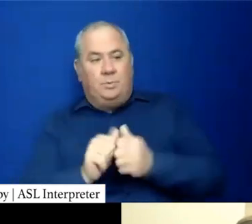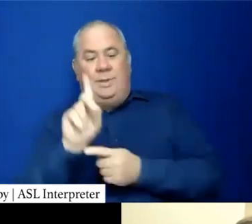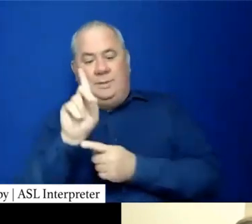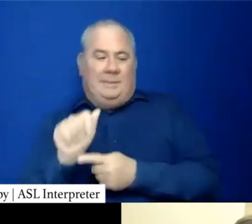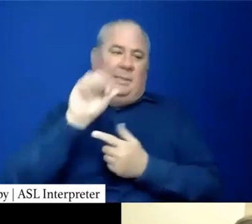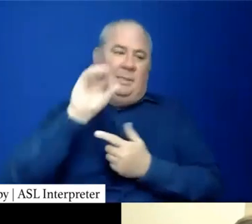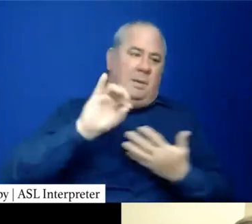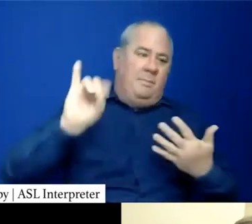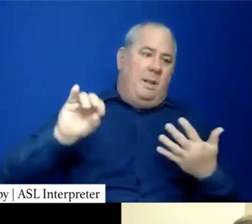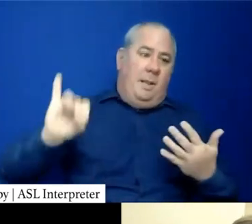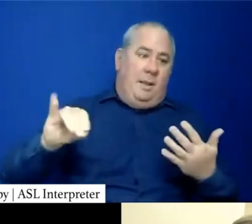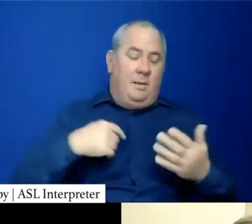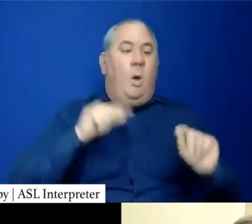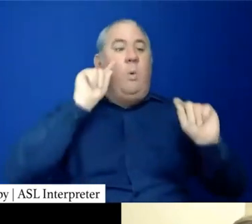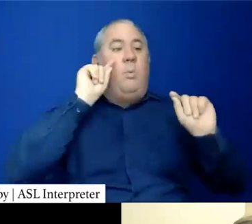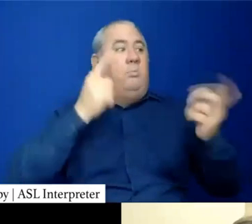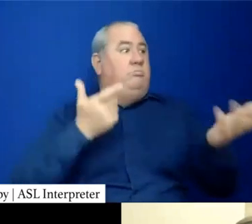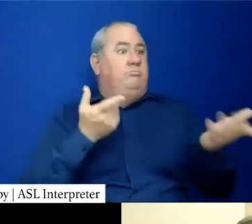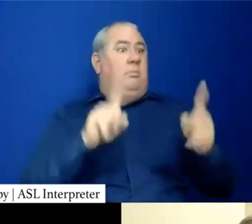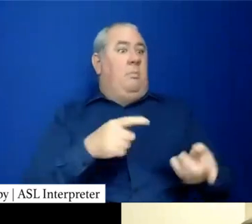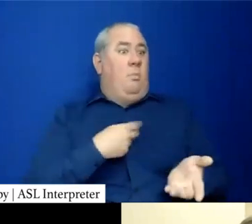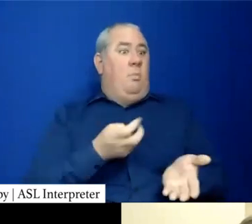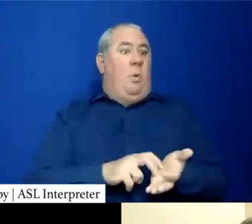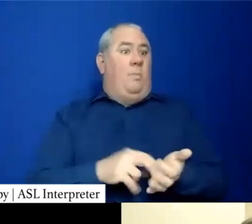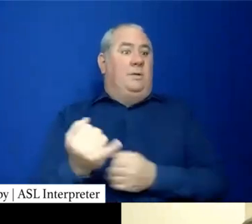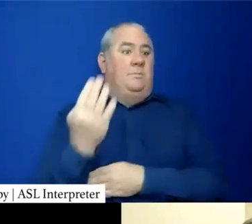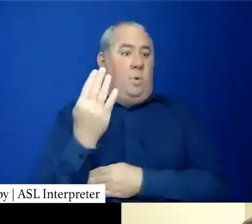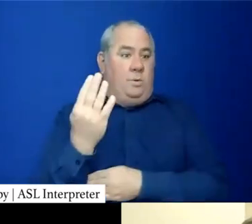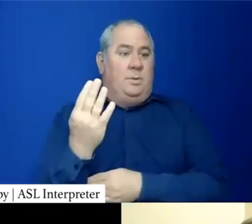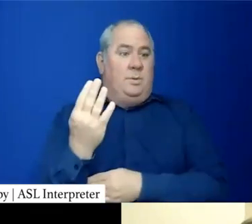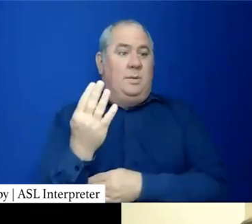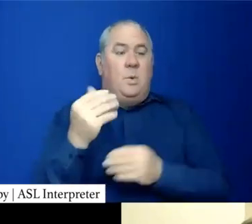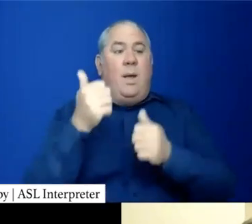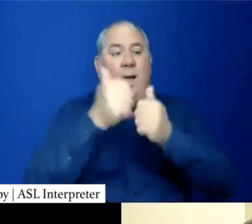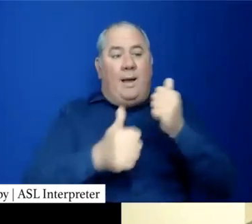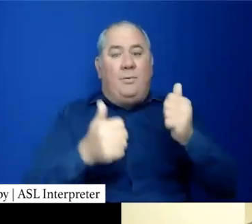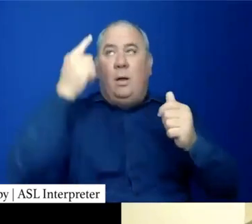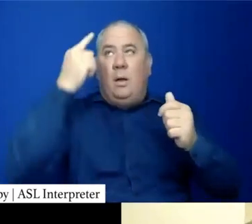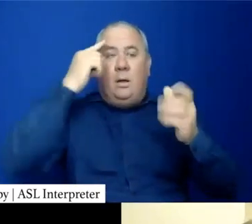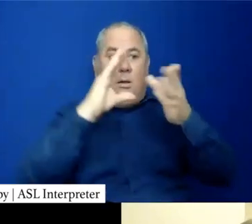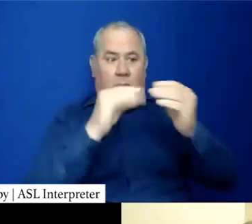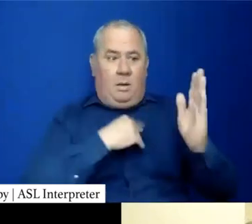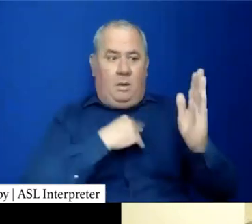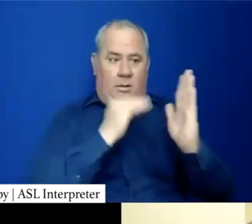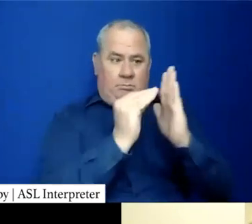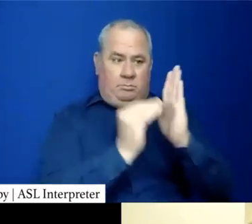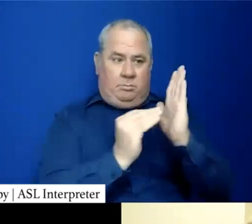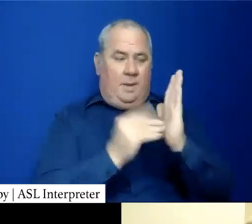this morning, and just working it in everywhere because I didn't feel legitimate in my disabled